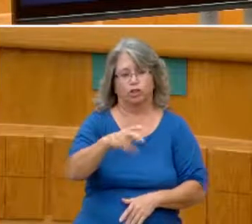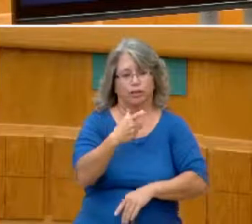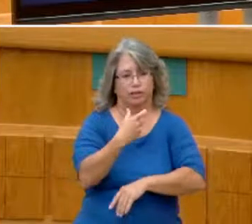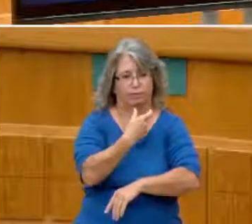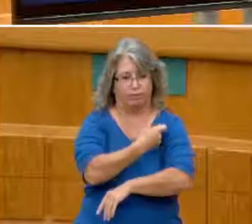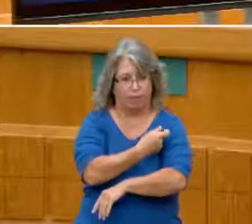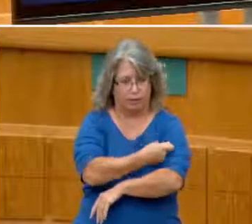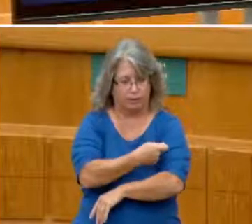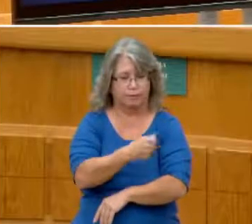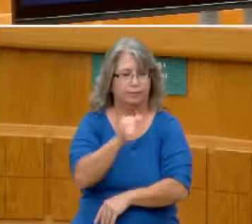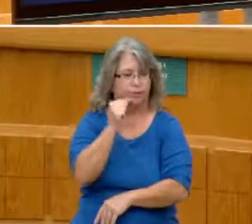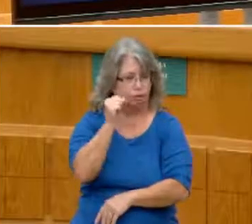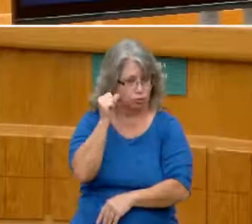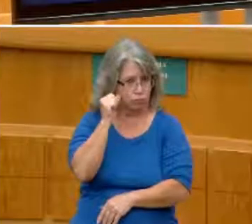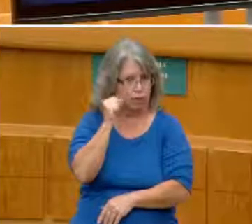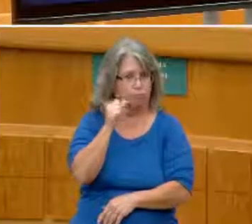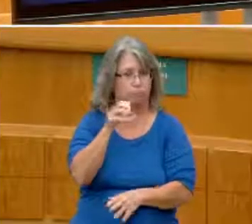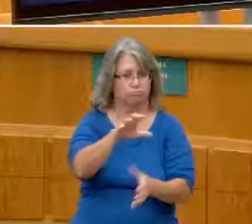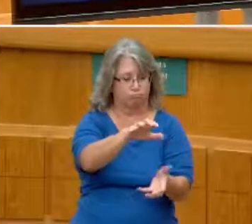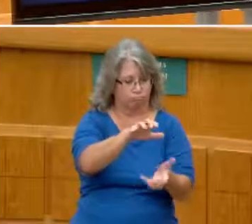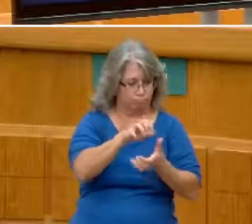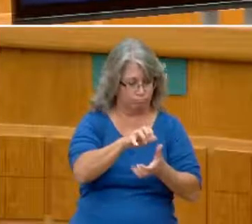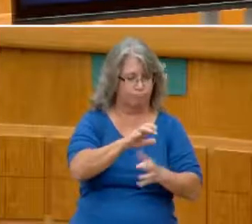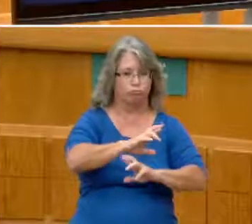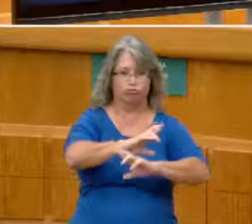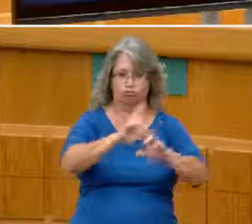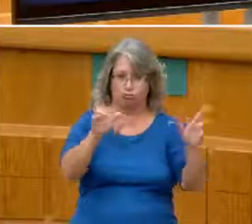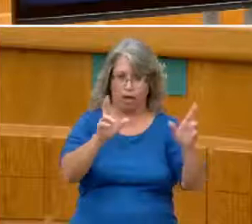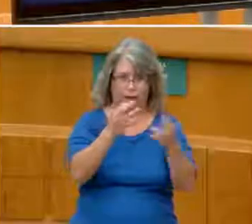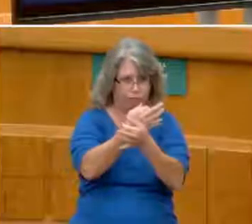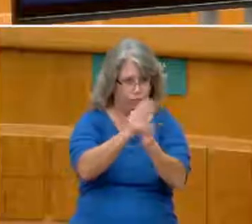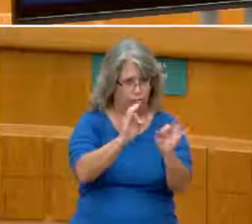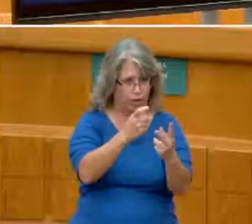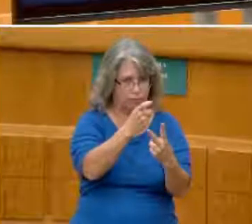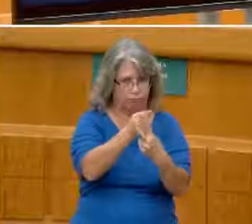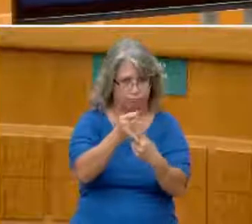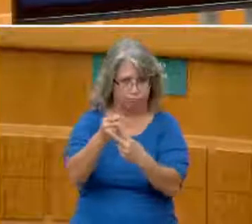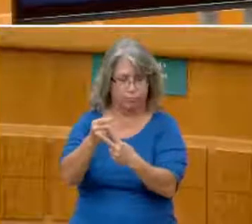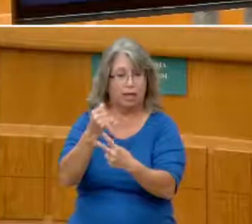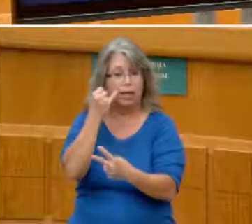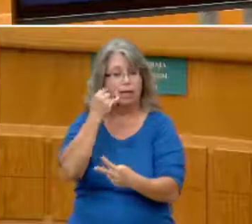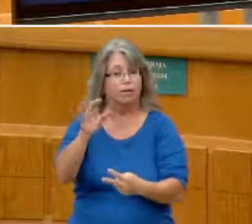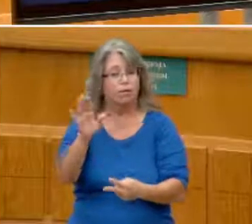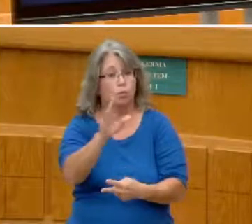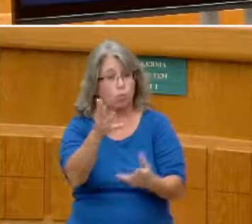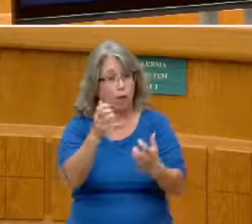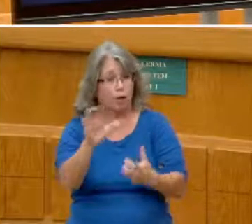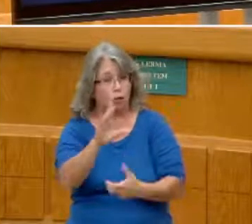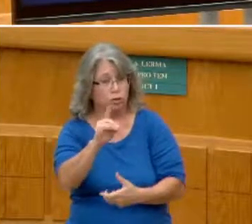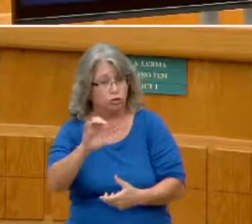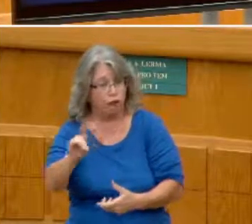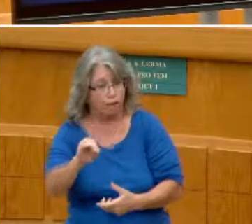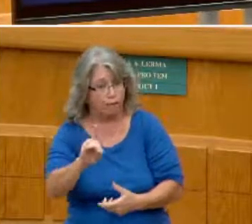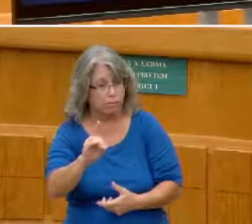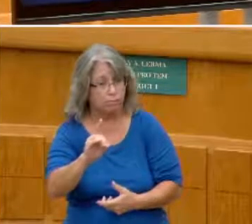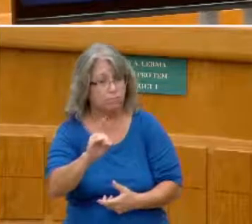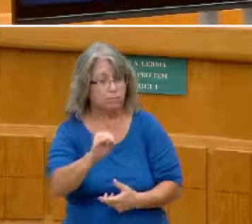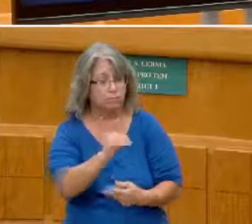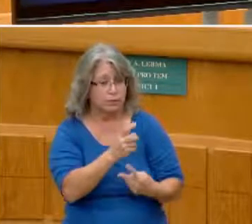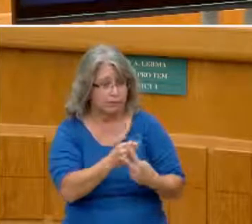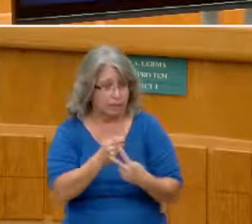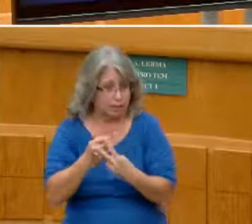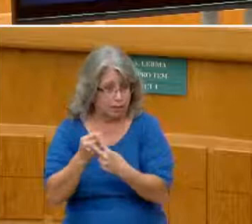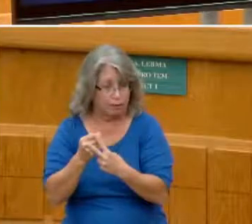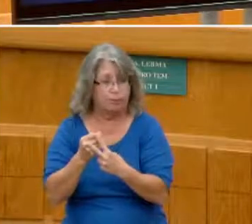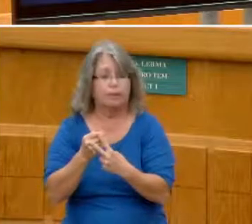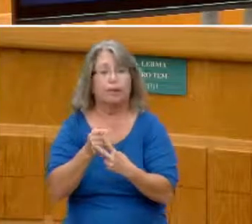health district sites free of charge. And if you would like to vaccinate your child with the Pfizer vaccine, a